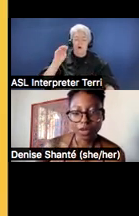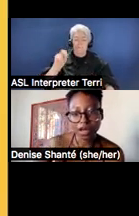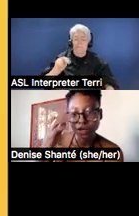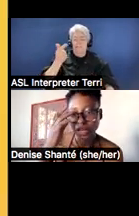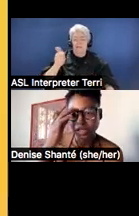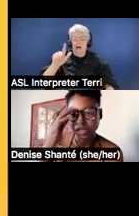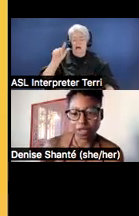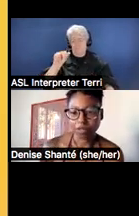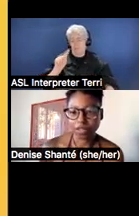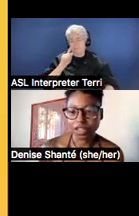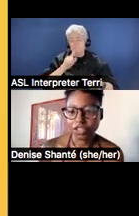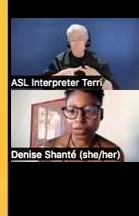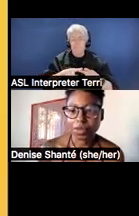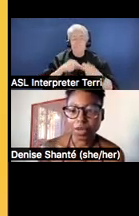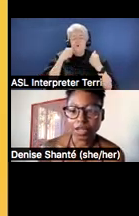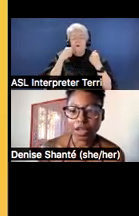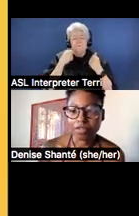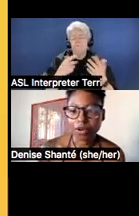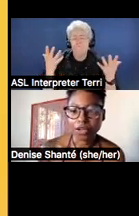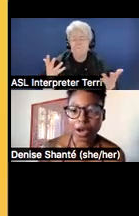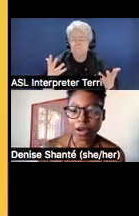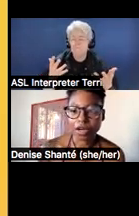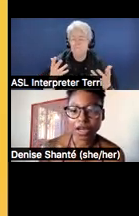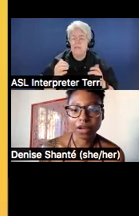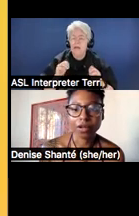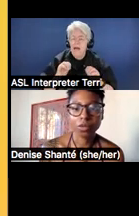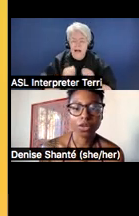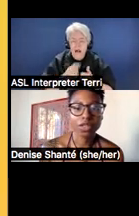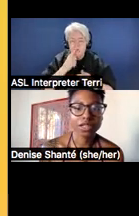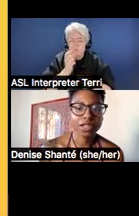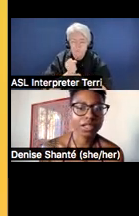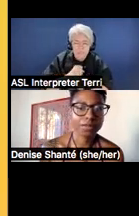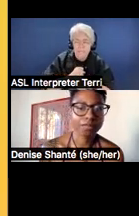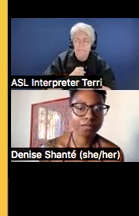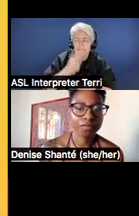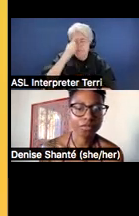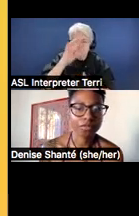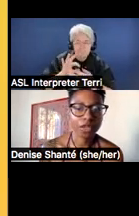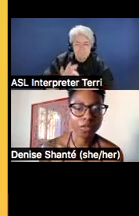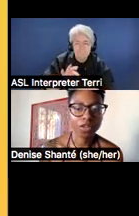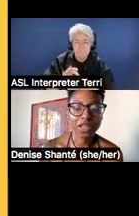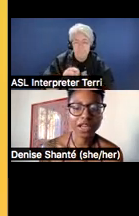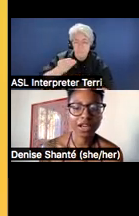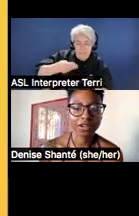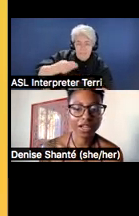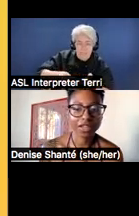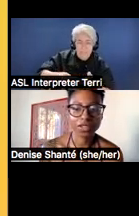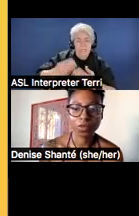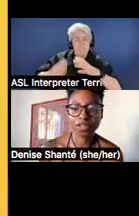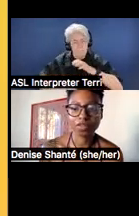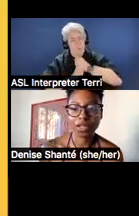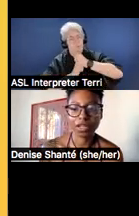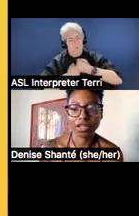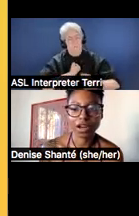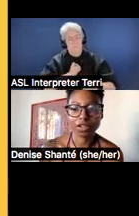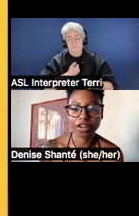What if we embody ways of being in relationship to money that value our inherent worth and dignity? And what if we carry these